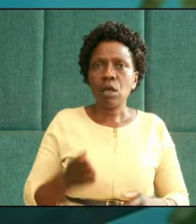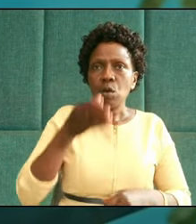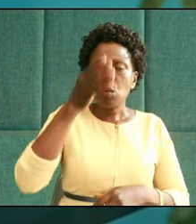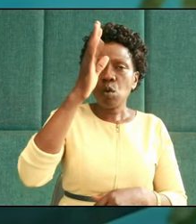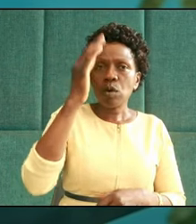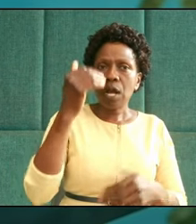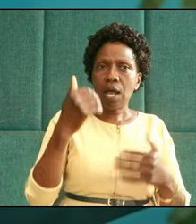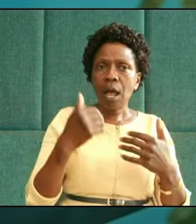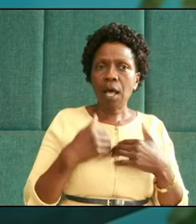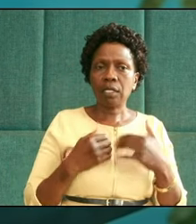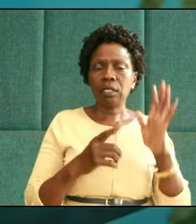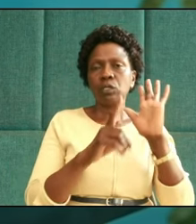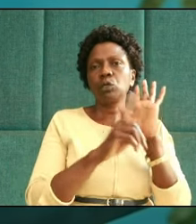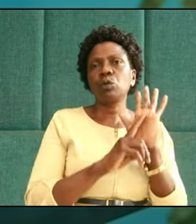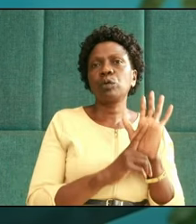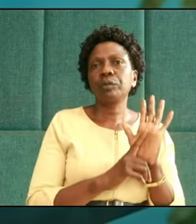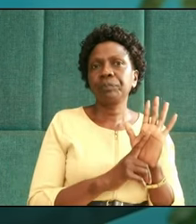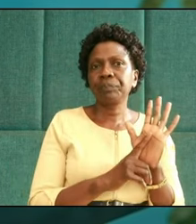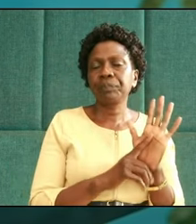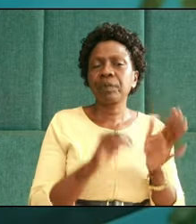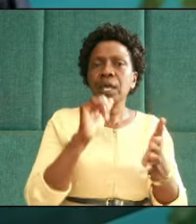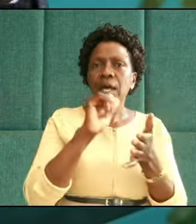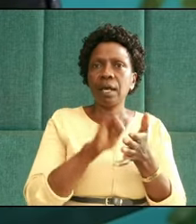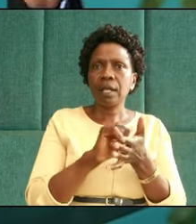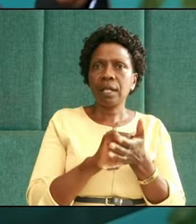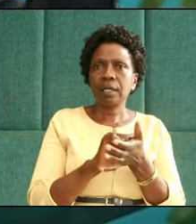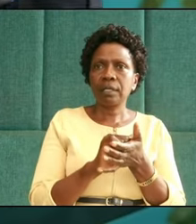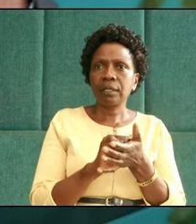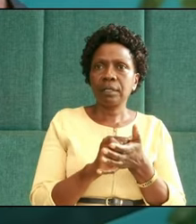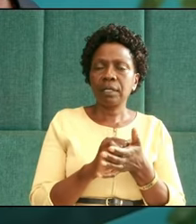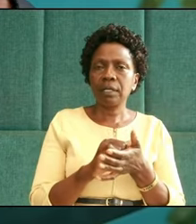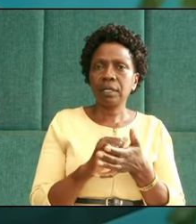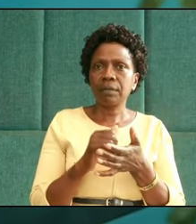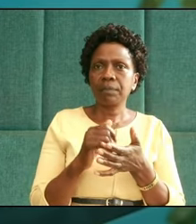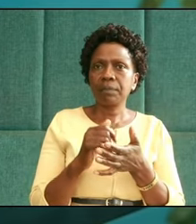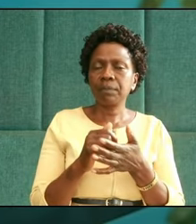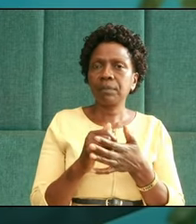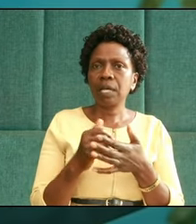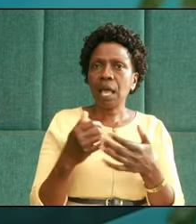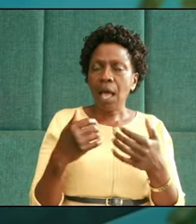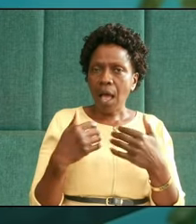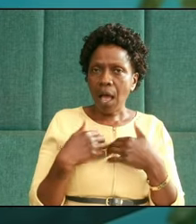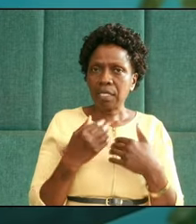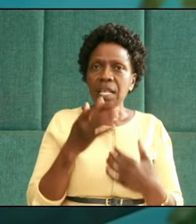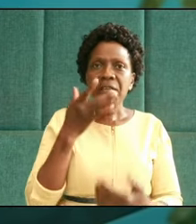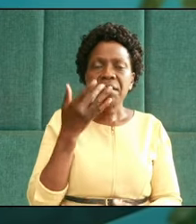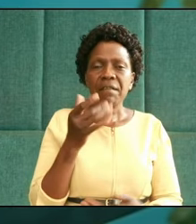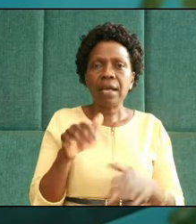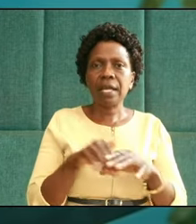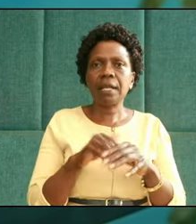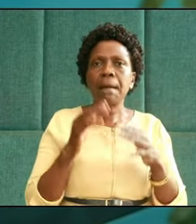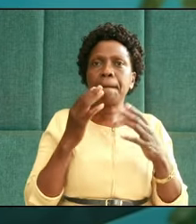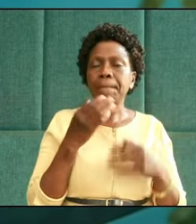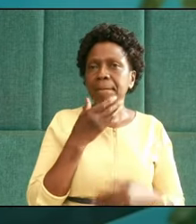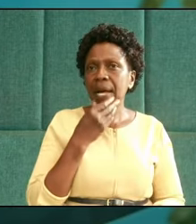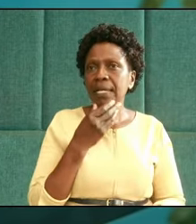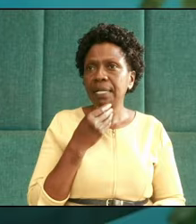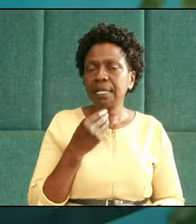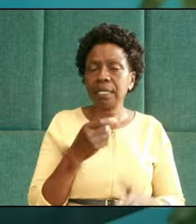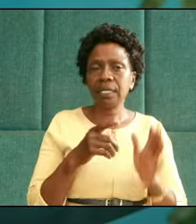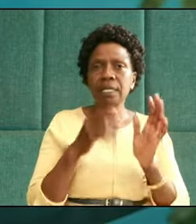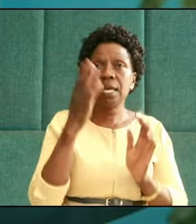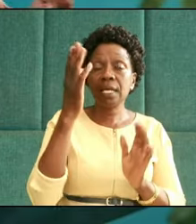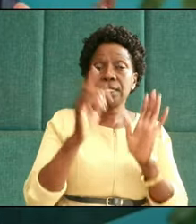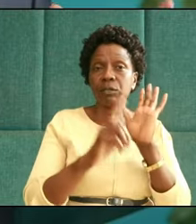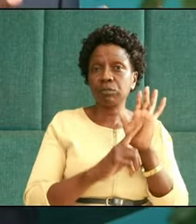God has demonstrated that he is biased in favor of man. God has